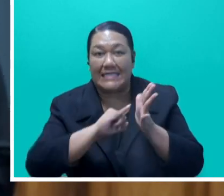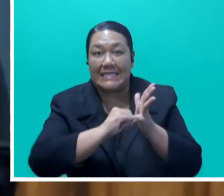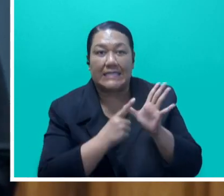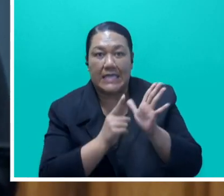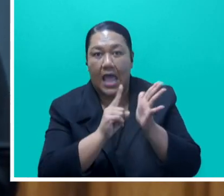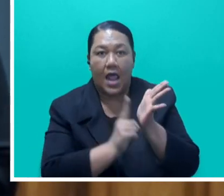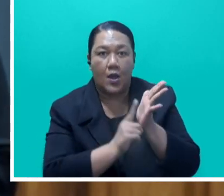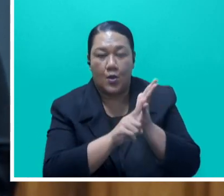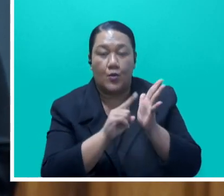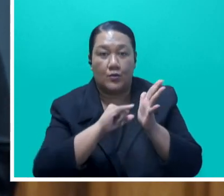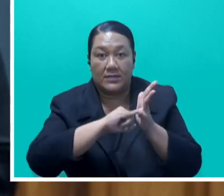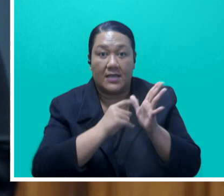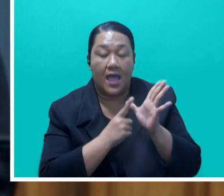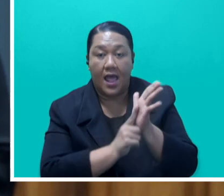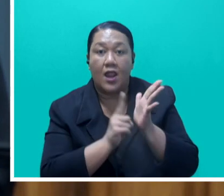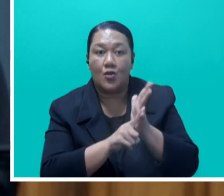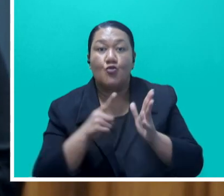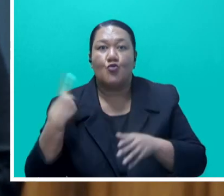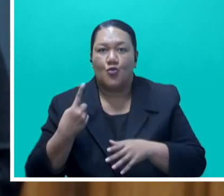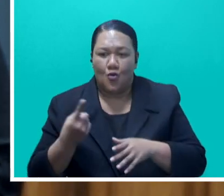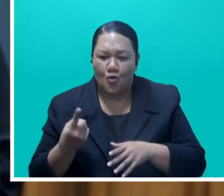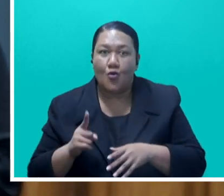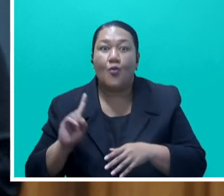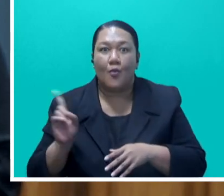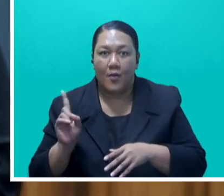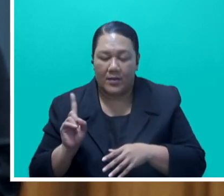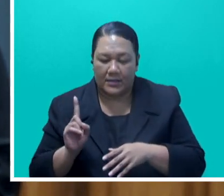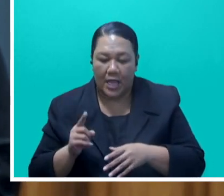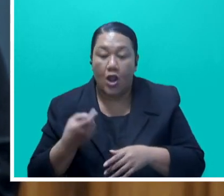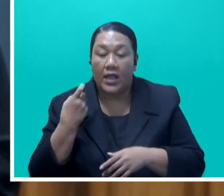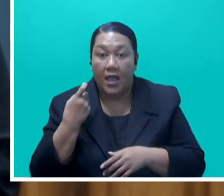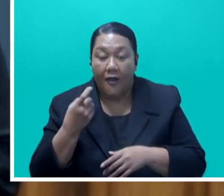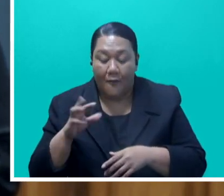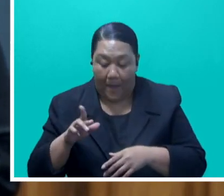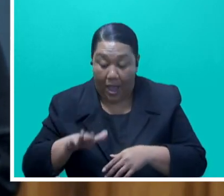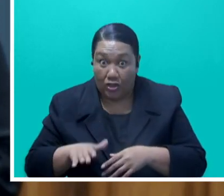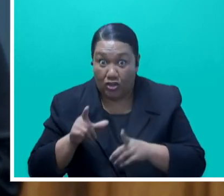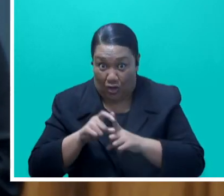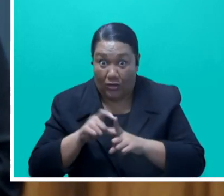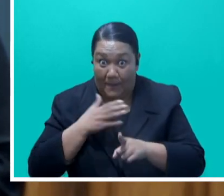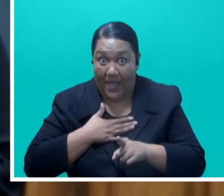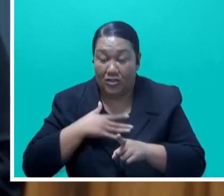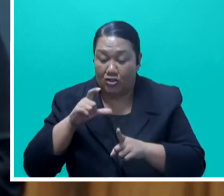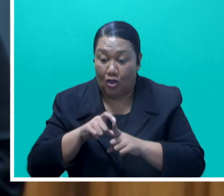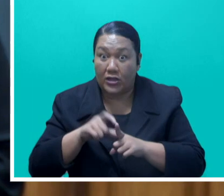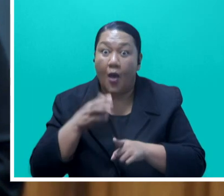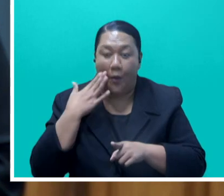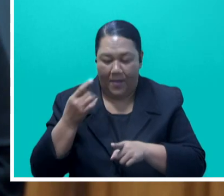3-month-old daughter when I had to leave for studies in Japan. my